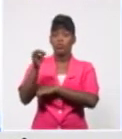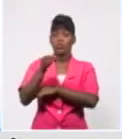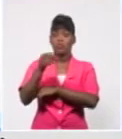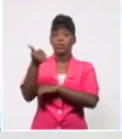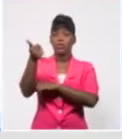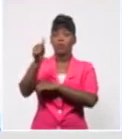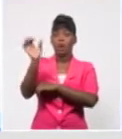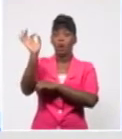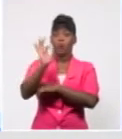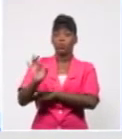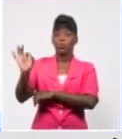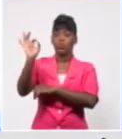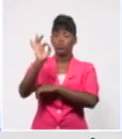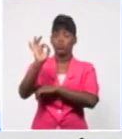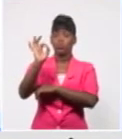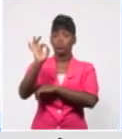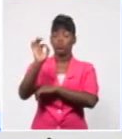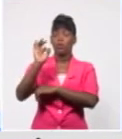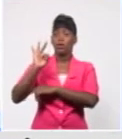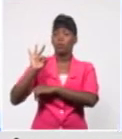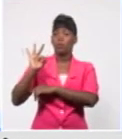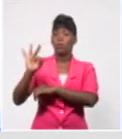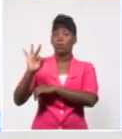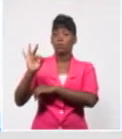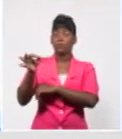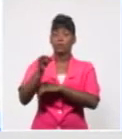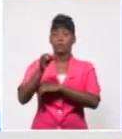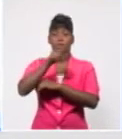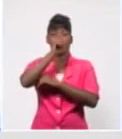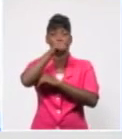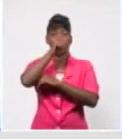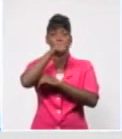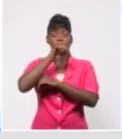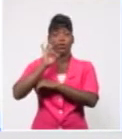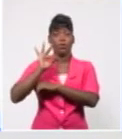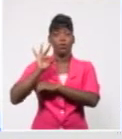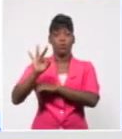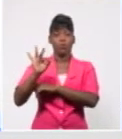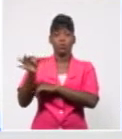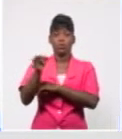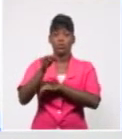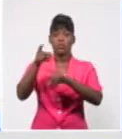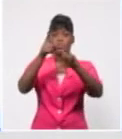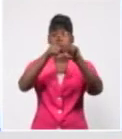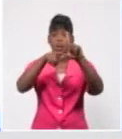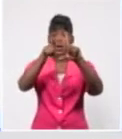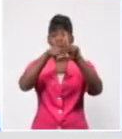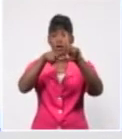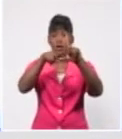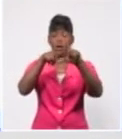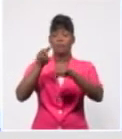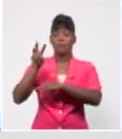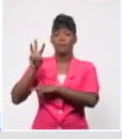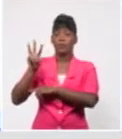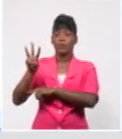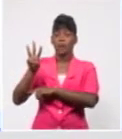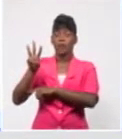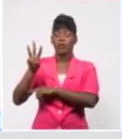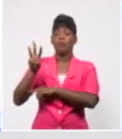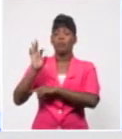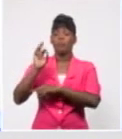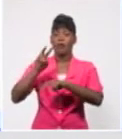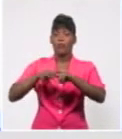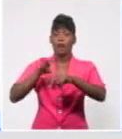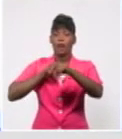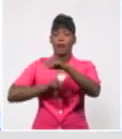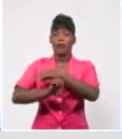Padrón. This data shows the great spread of the disease in our country. I would like to display a map of Cuba that shows